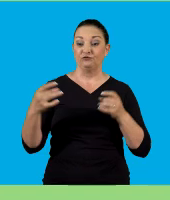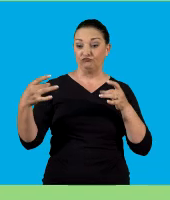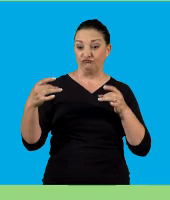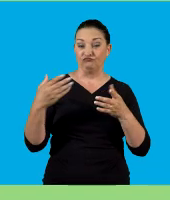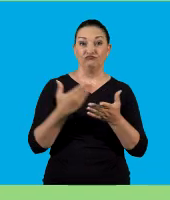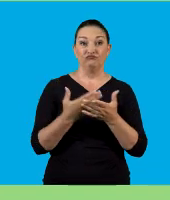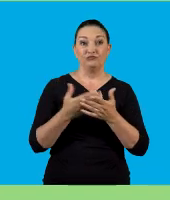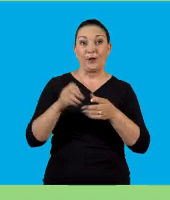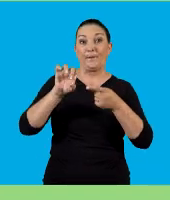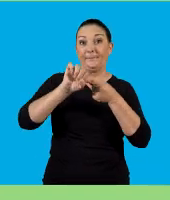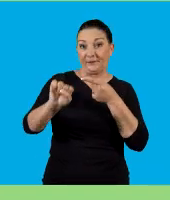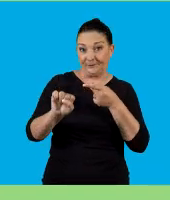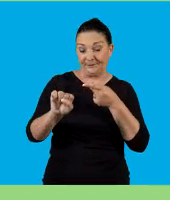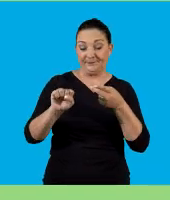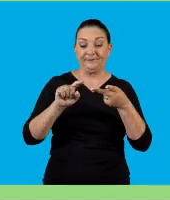system detects,